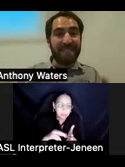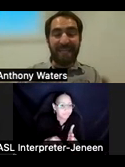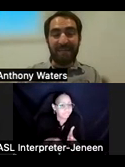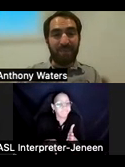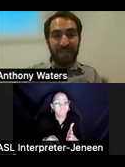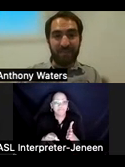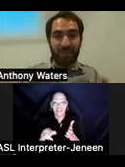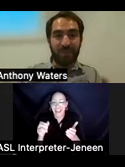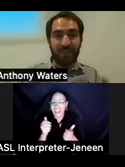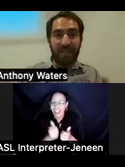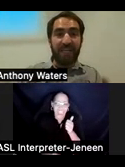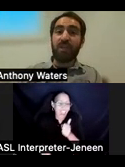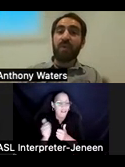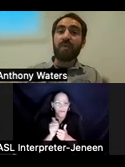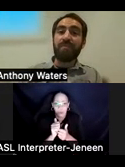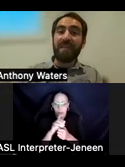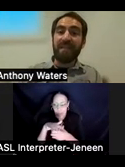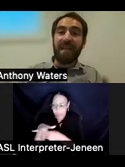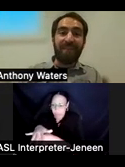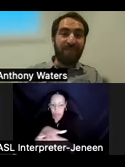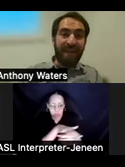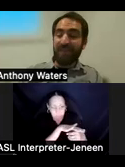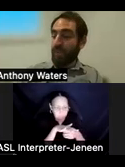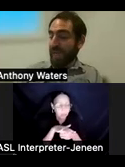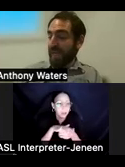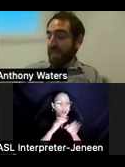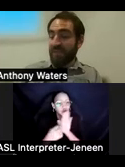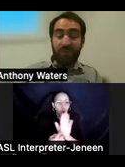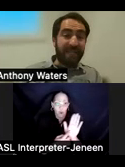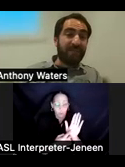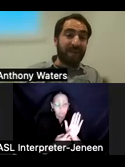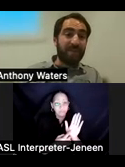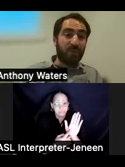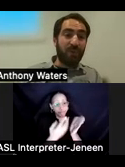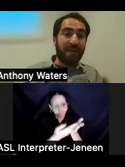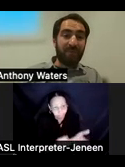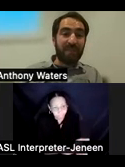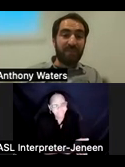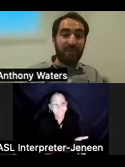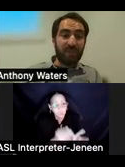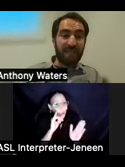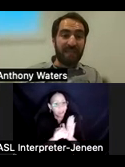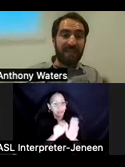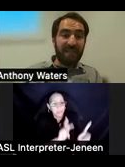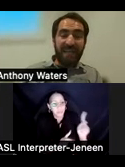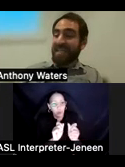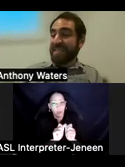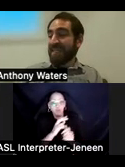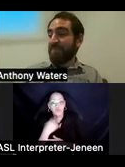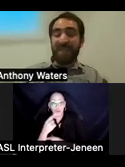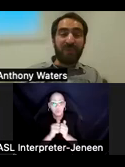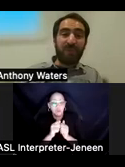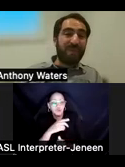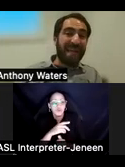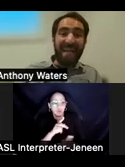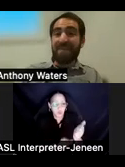every setting possible and shown to be a valid way to identify people who are at risk for suicide. And it's intended